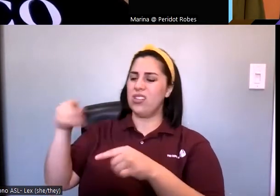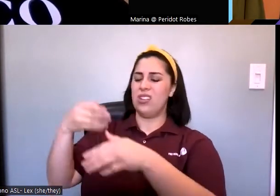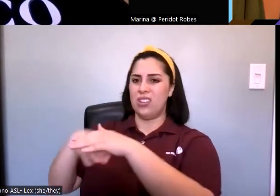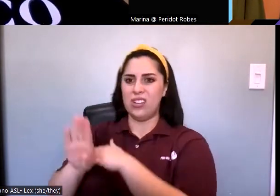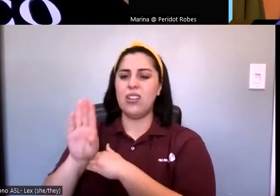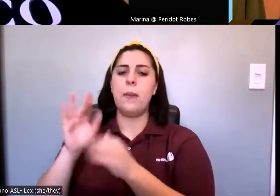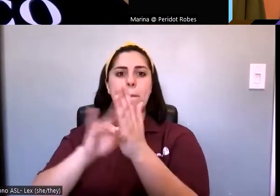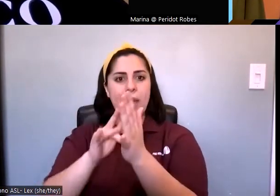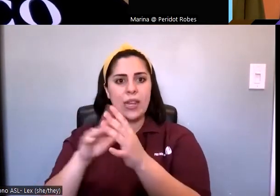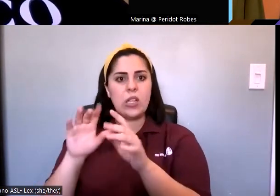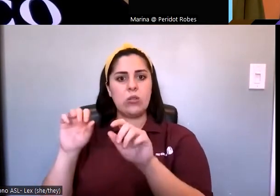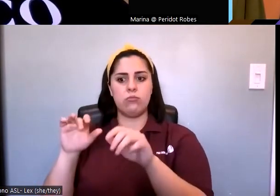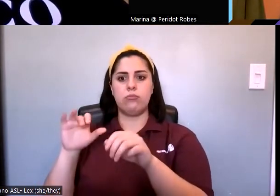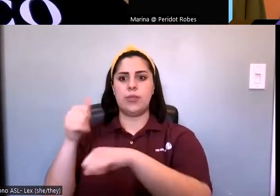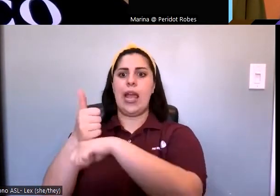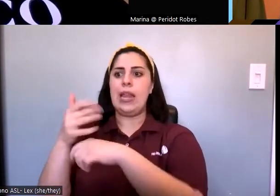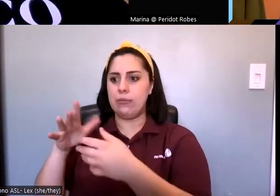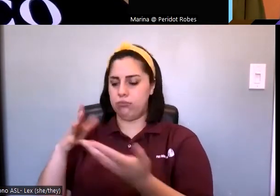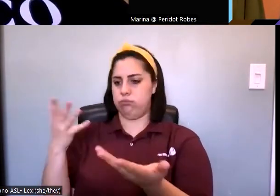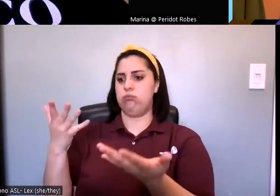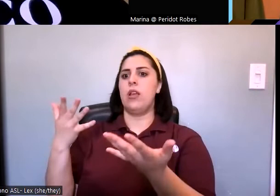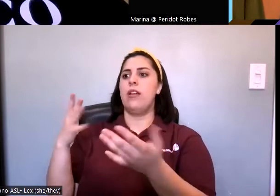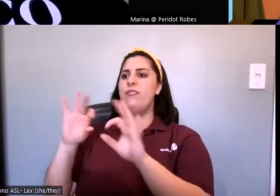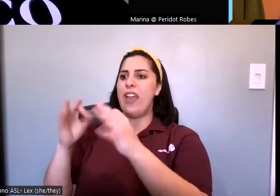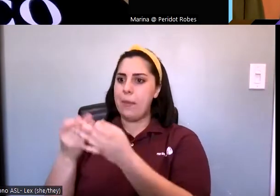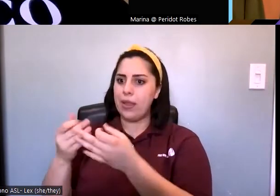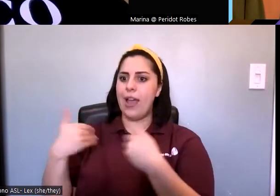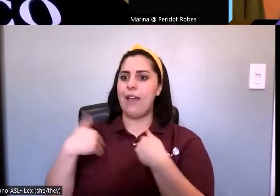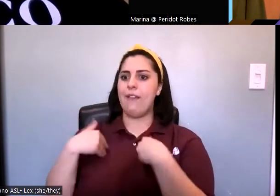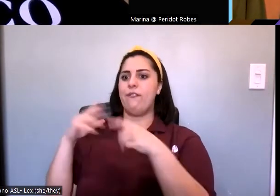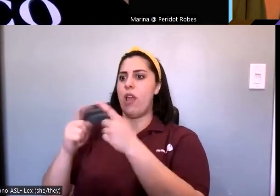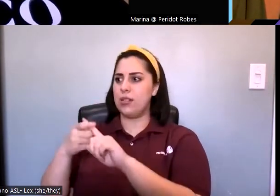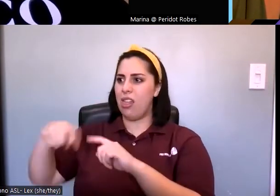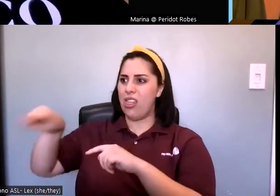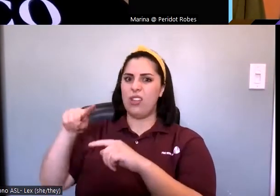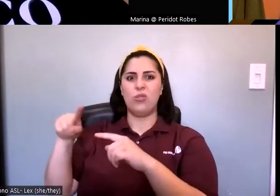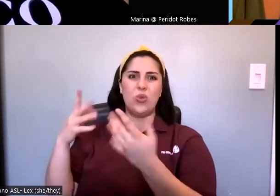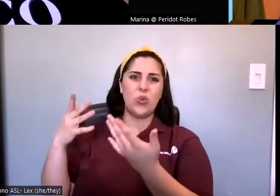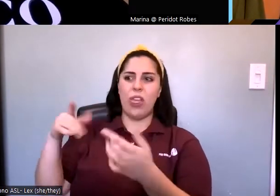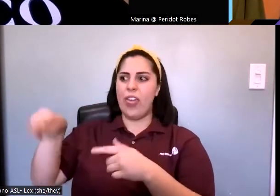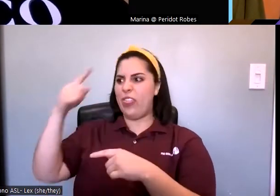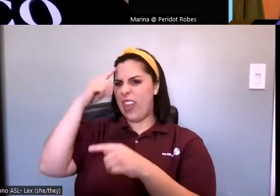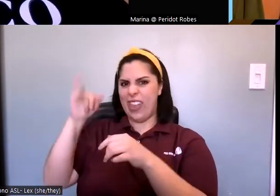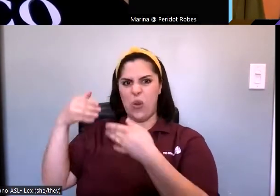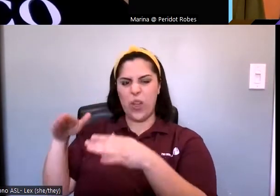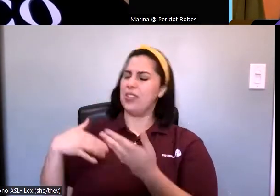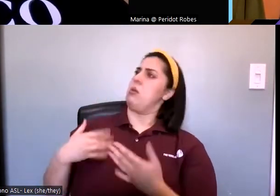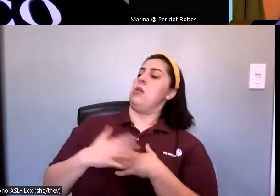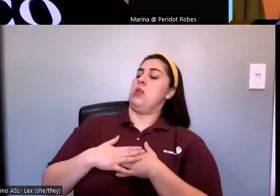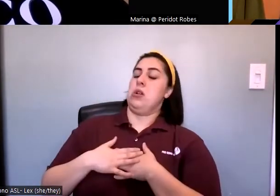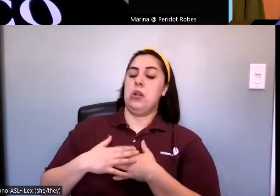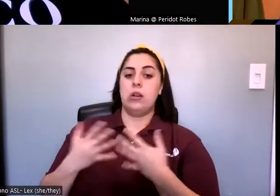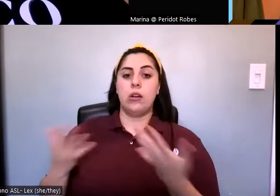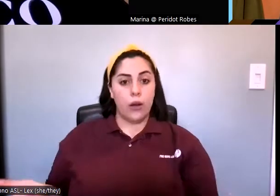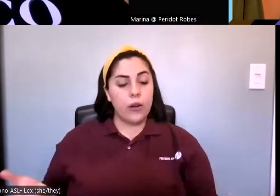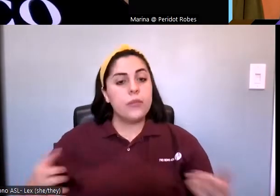and I've insulated myself really well because I protect myself. I'm a trauma victim from the time I was a little